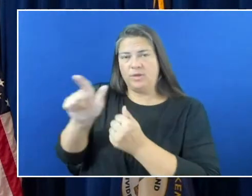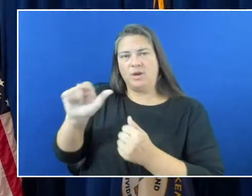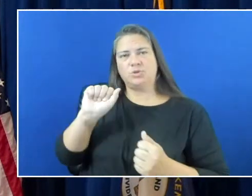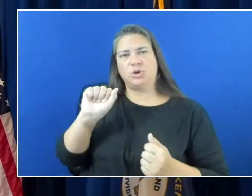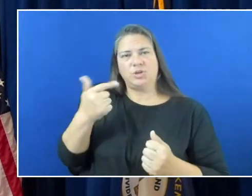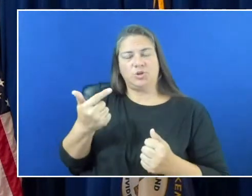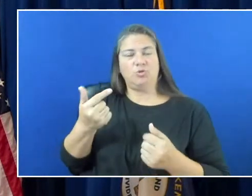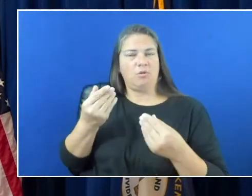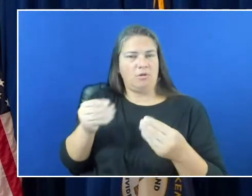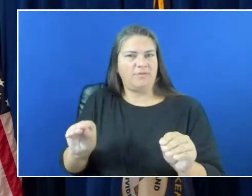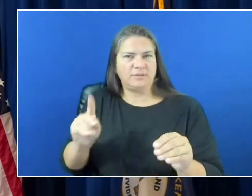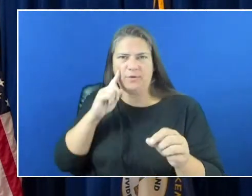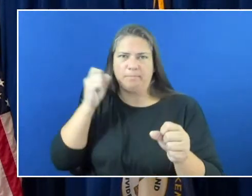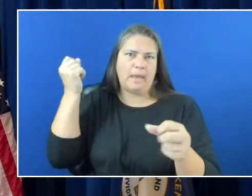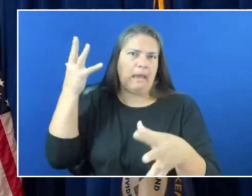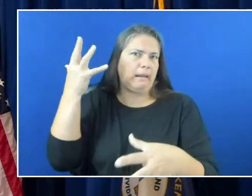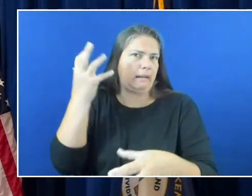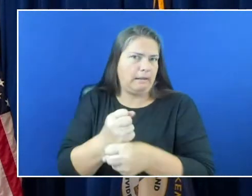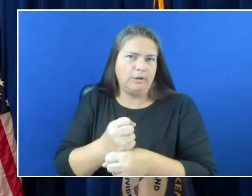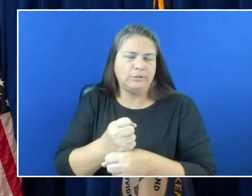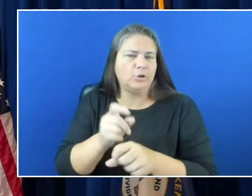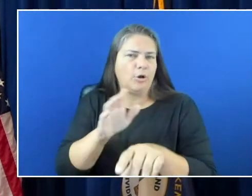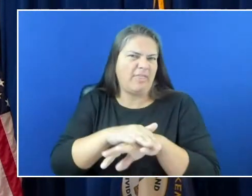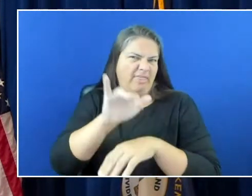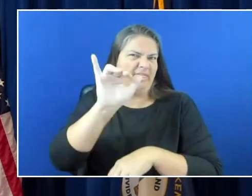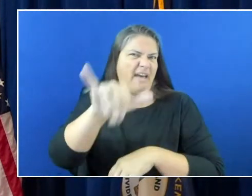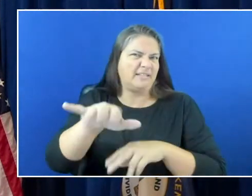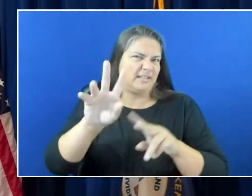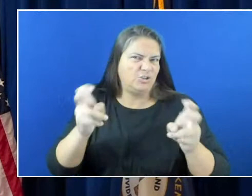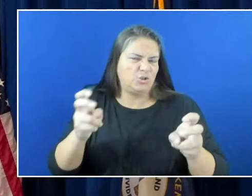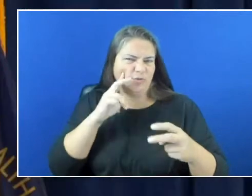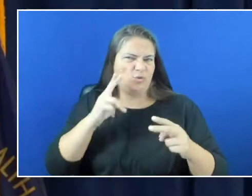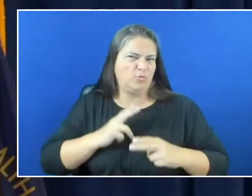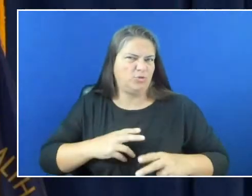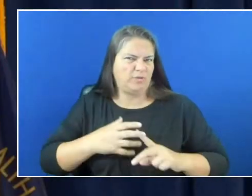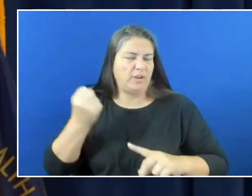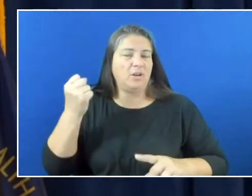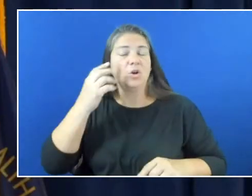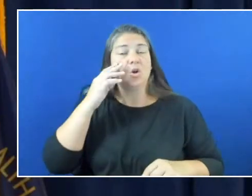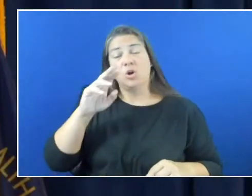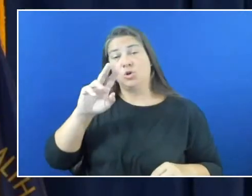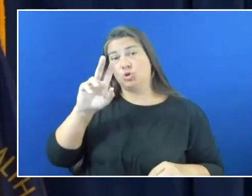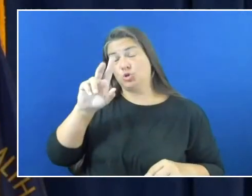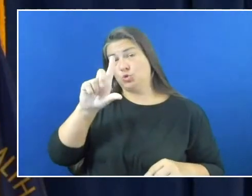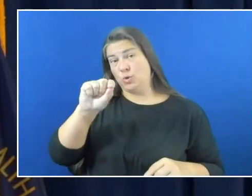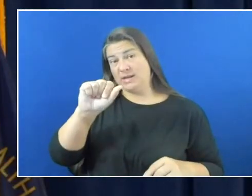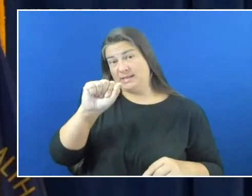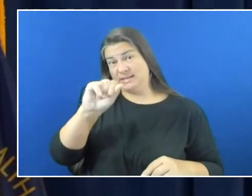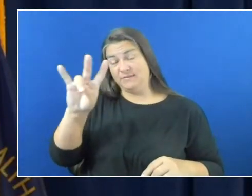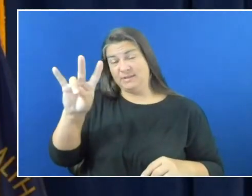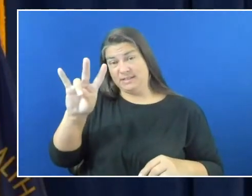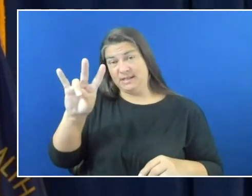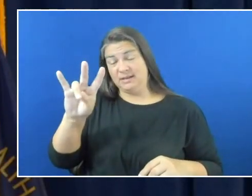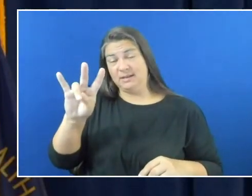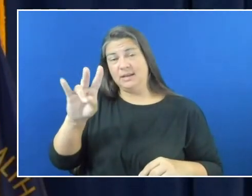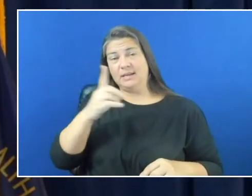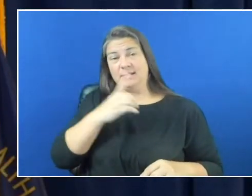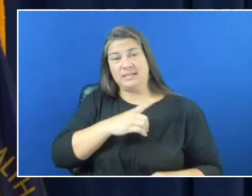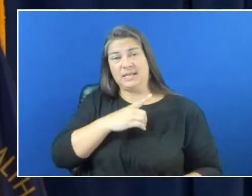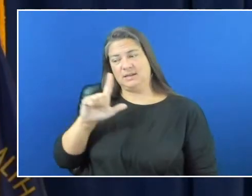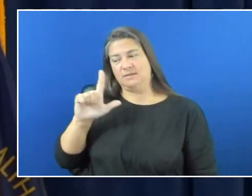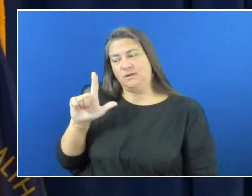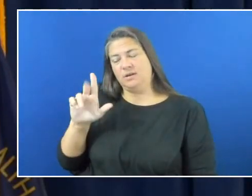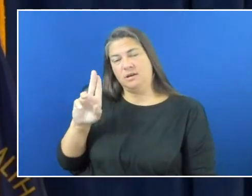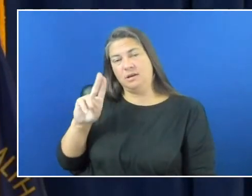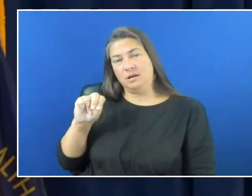for years on such initiative. As I said, in 2017, Detective Luntz, she began the KSP